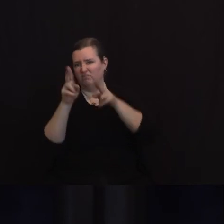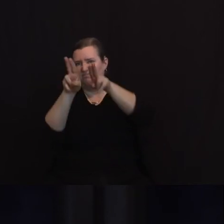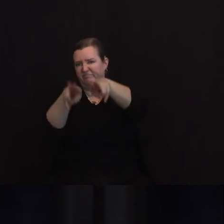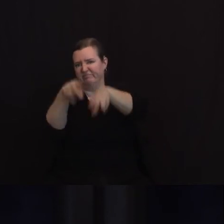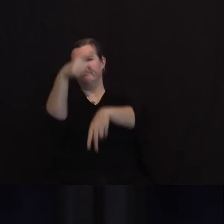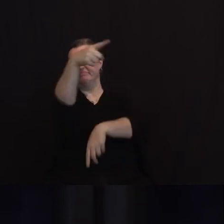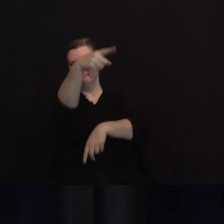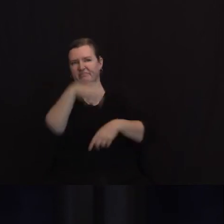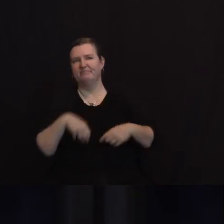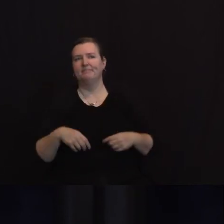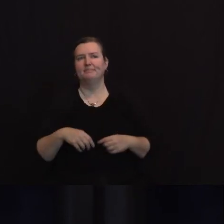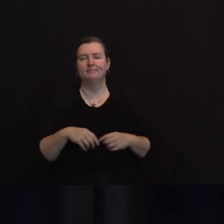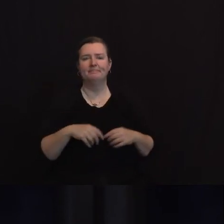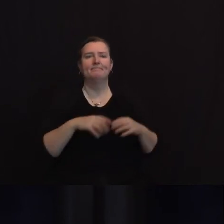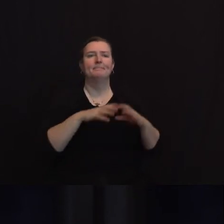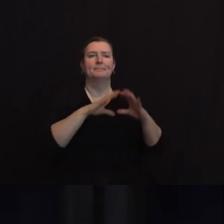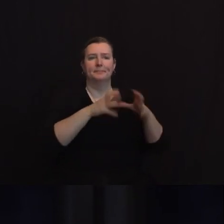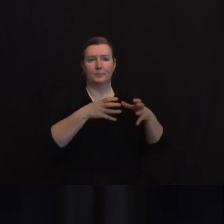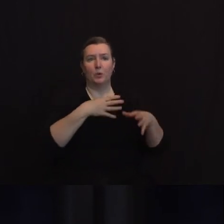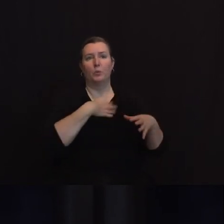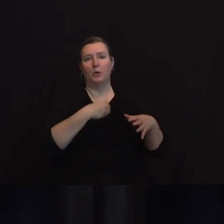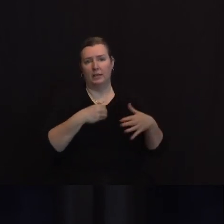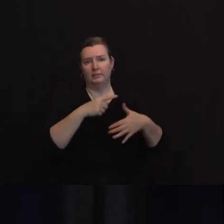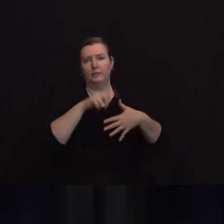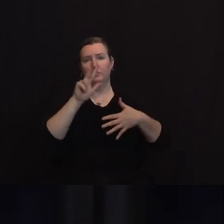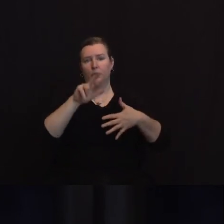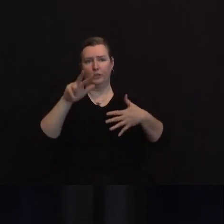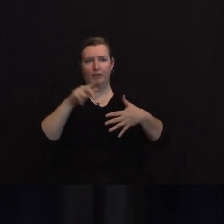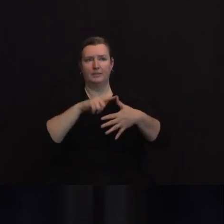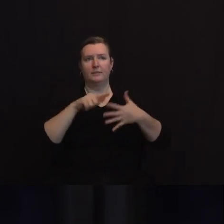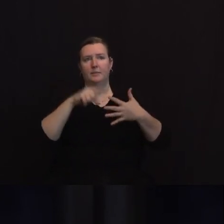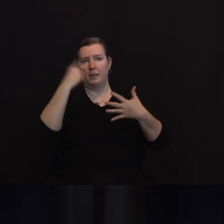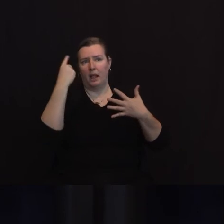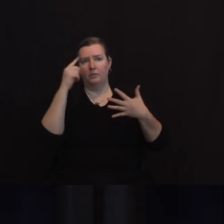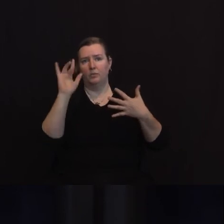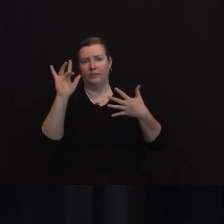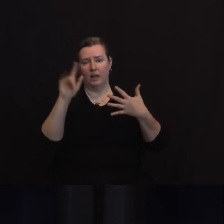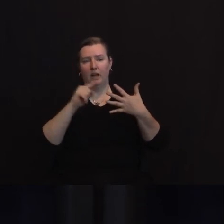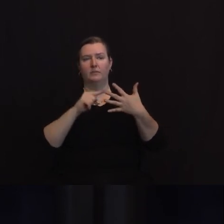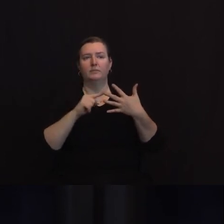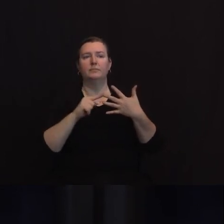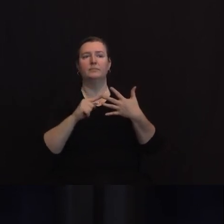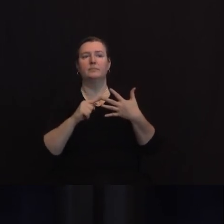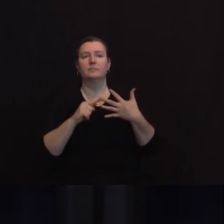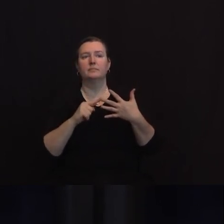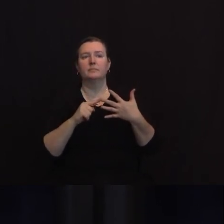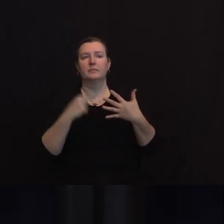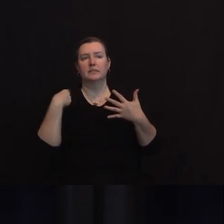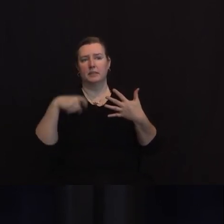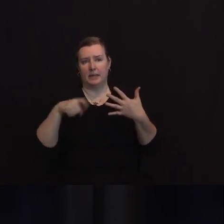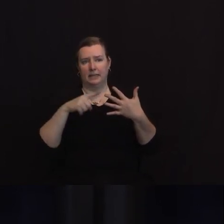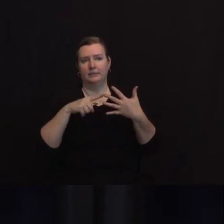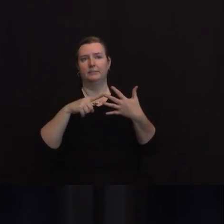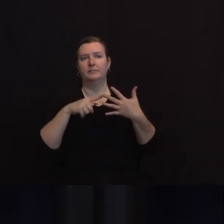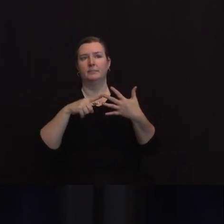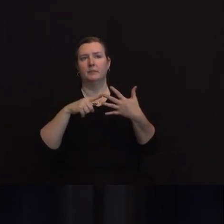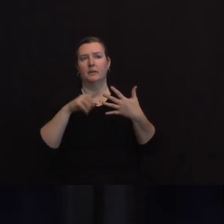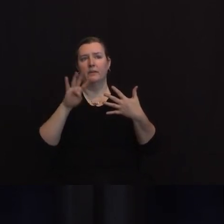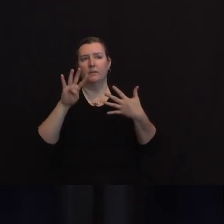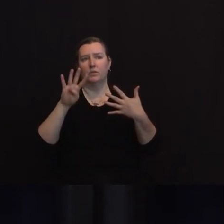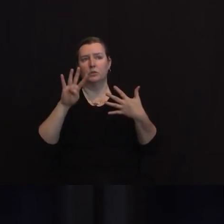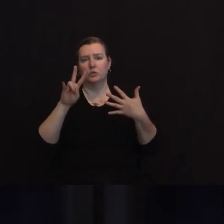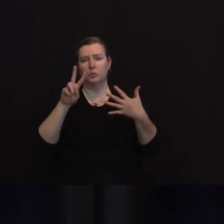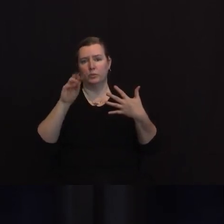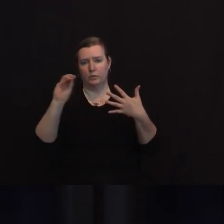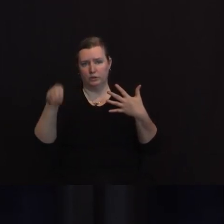white, 23%, black, 25%, Hispanic, 42%.